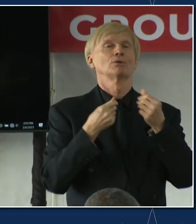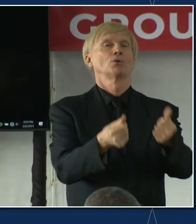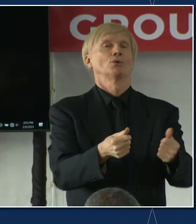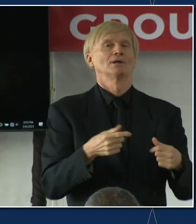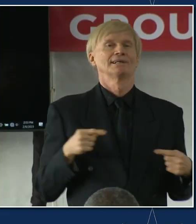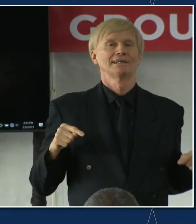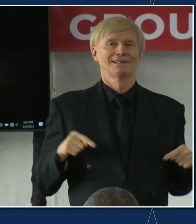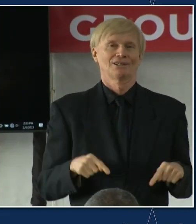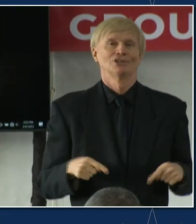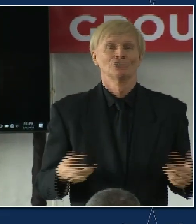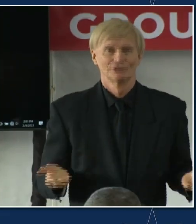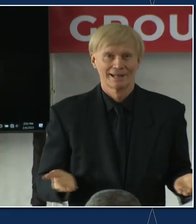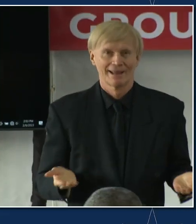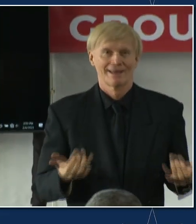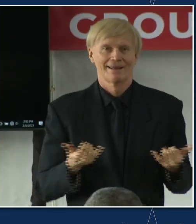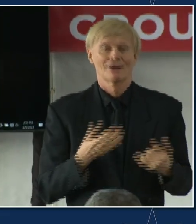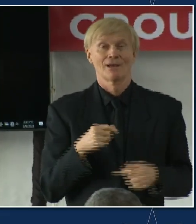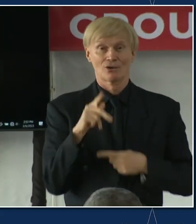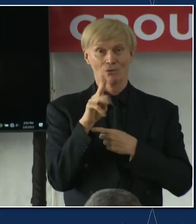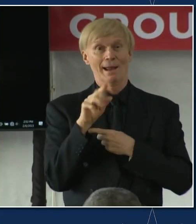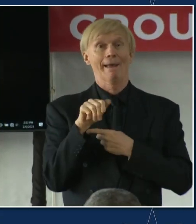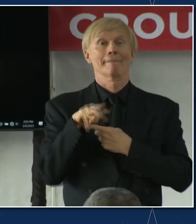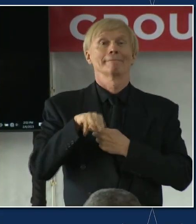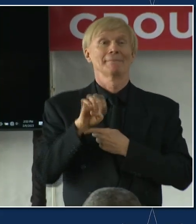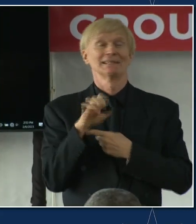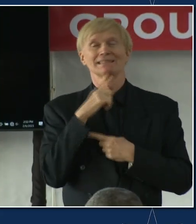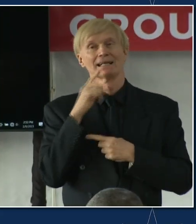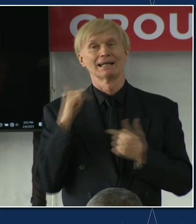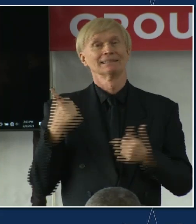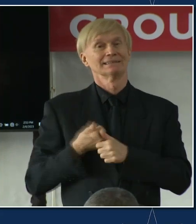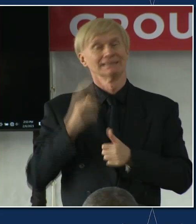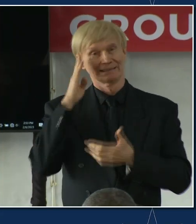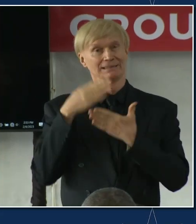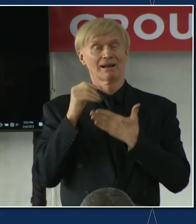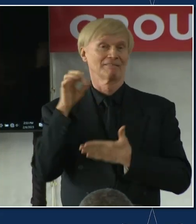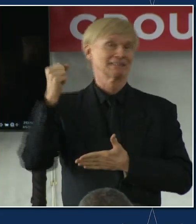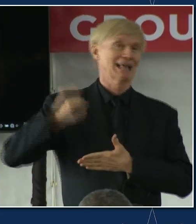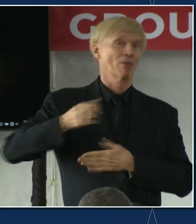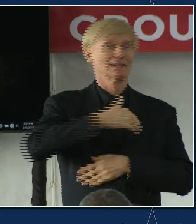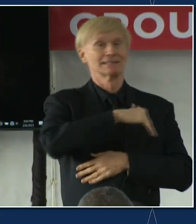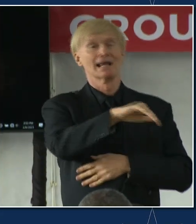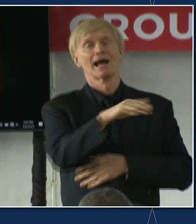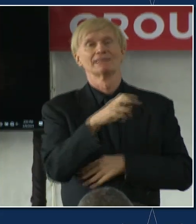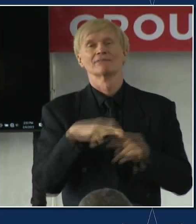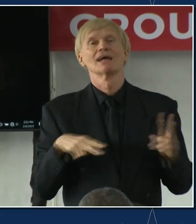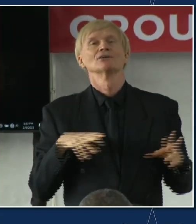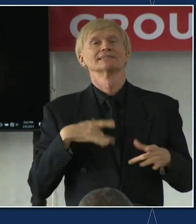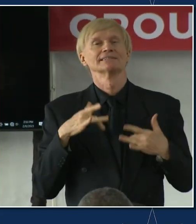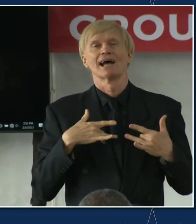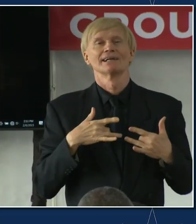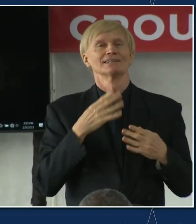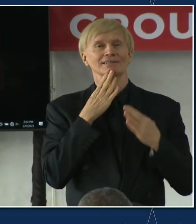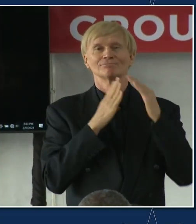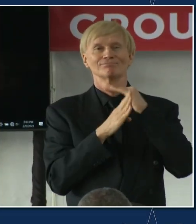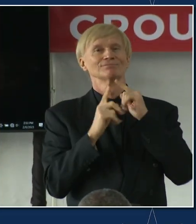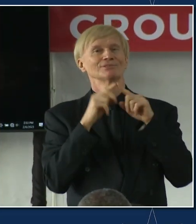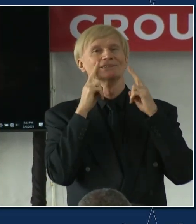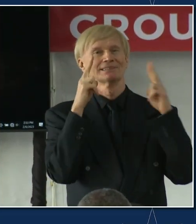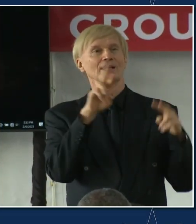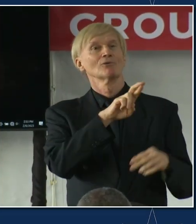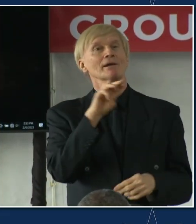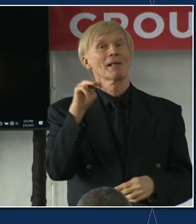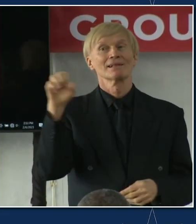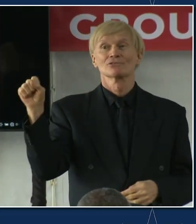to be here. And Kwame said, you know, as a son of the South Side, it's very exciting, it's very gratifying for him to see Regal